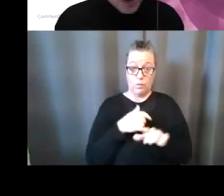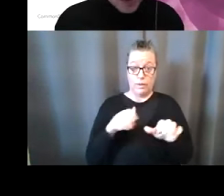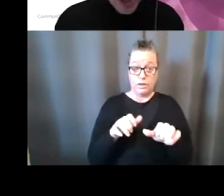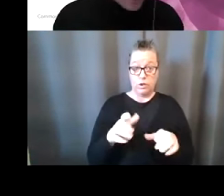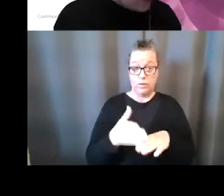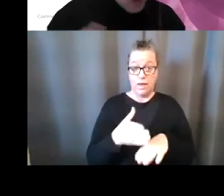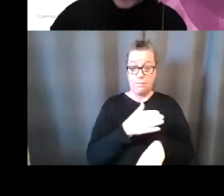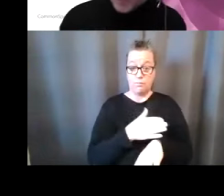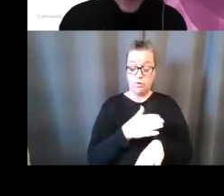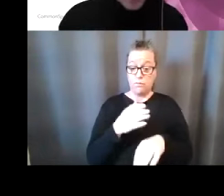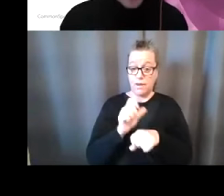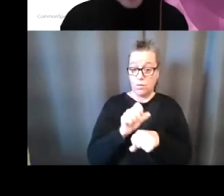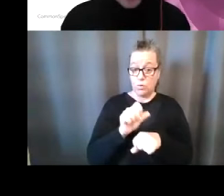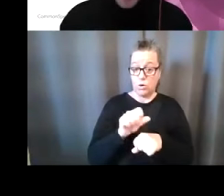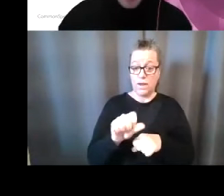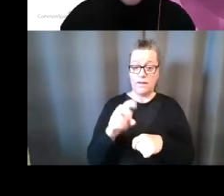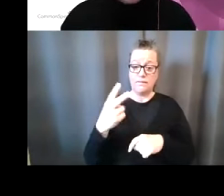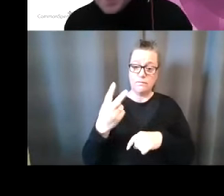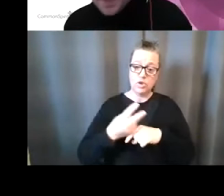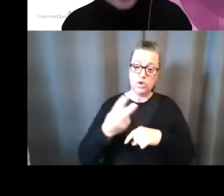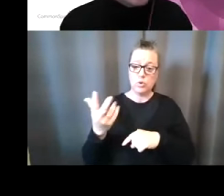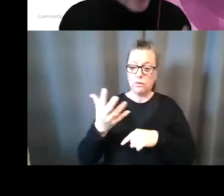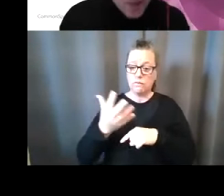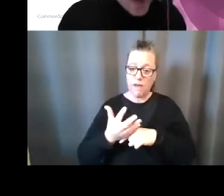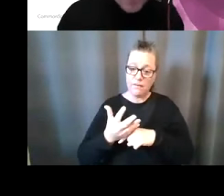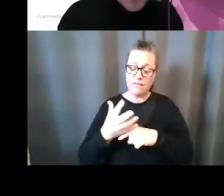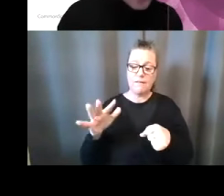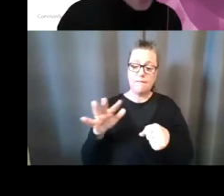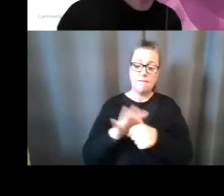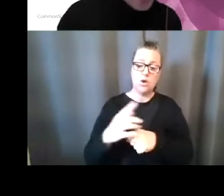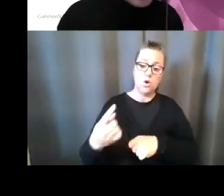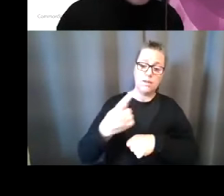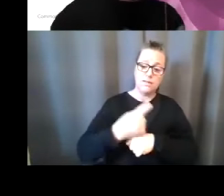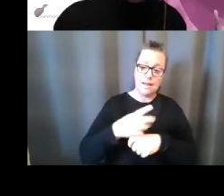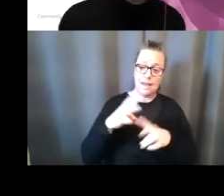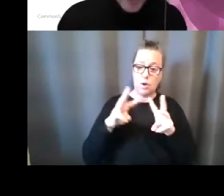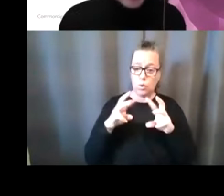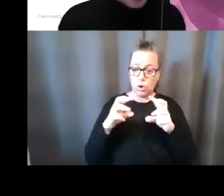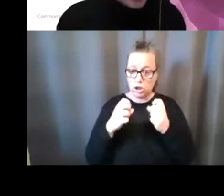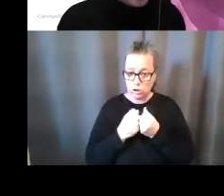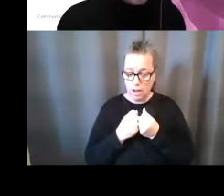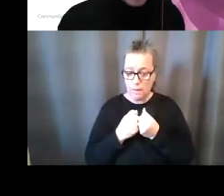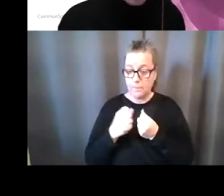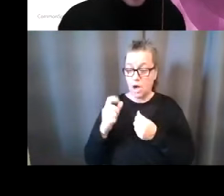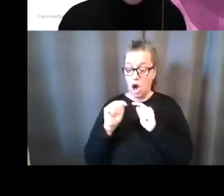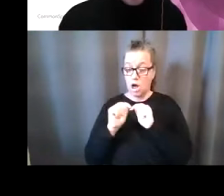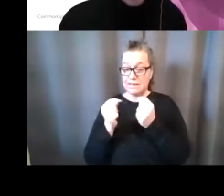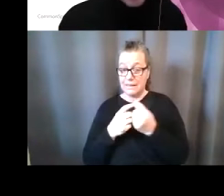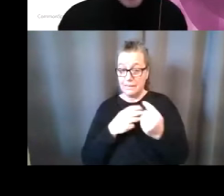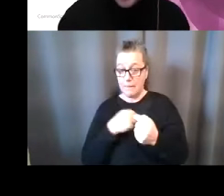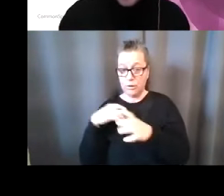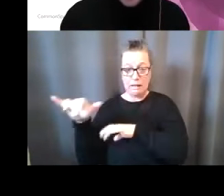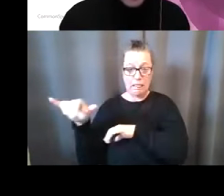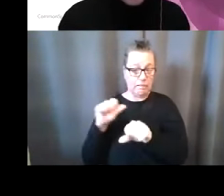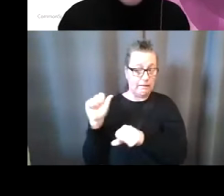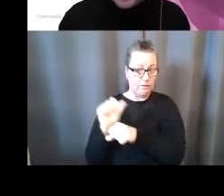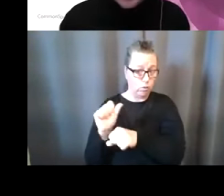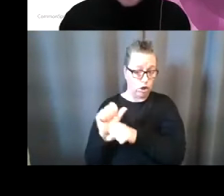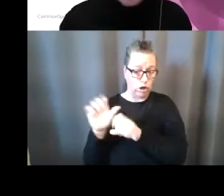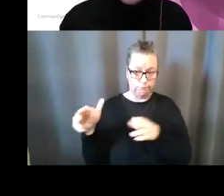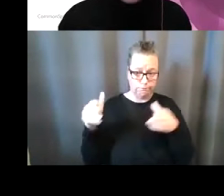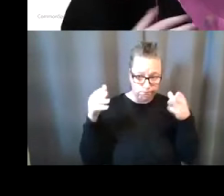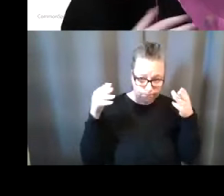day workshops, full day workshops, where we have our team members step away from their work for the entire duration of the workshop.